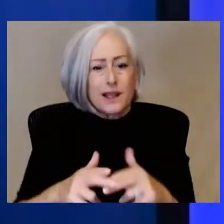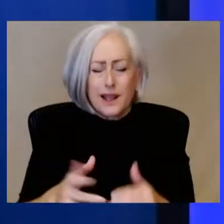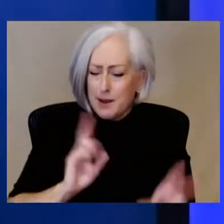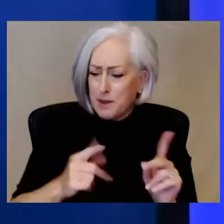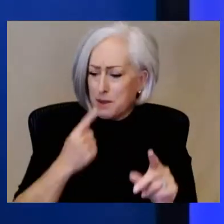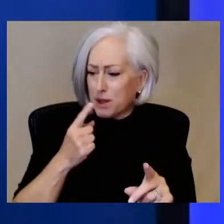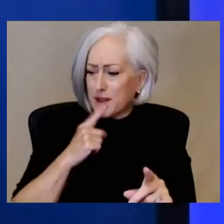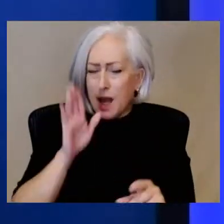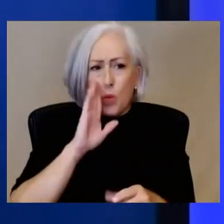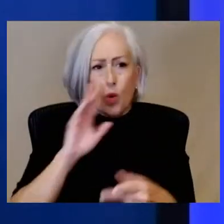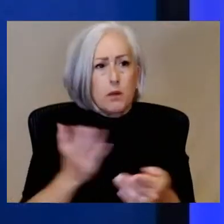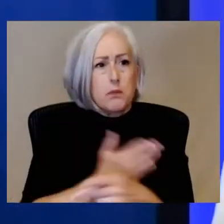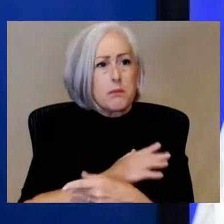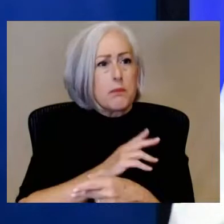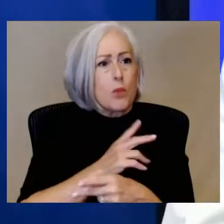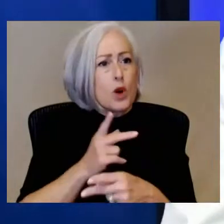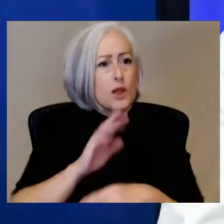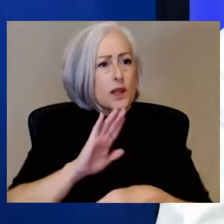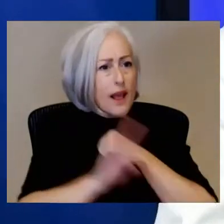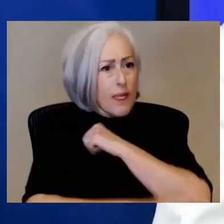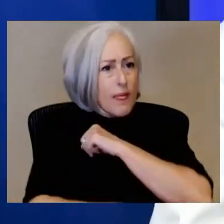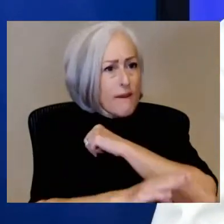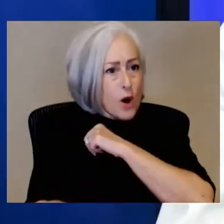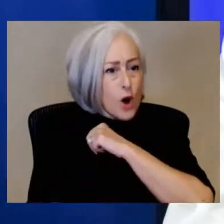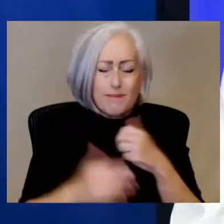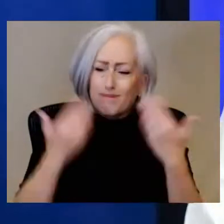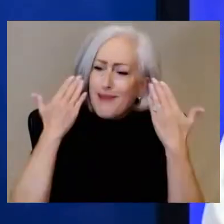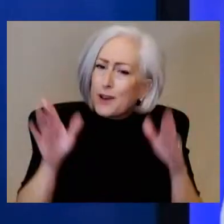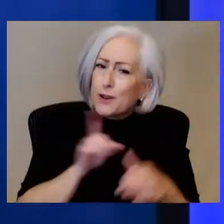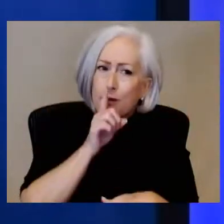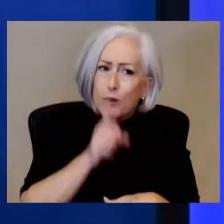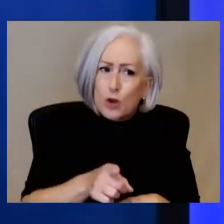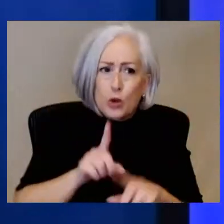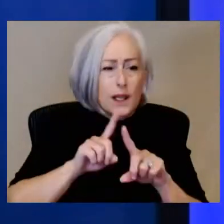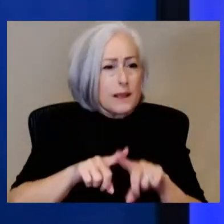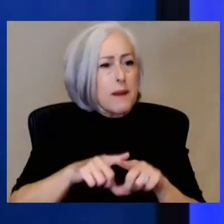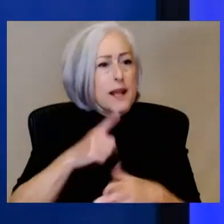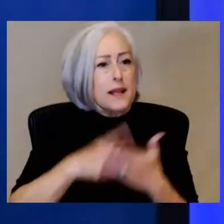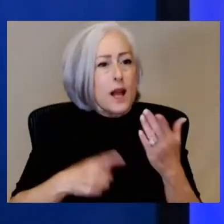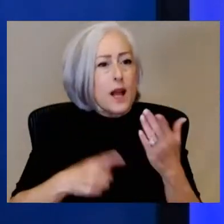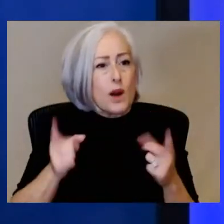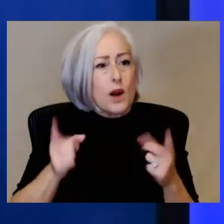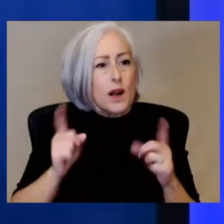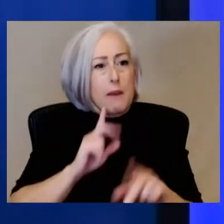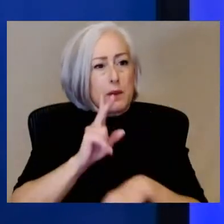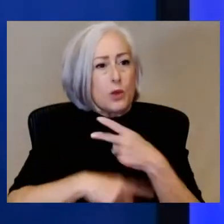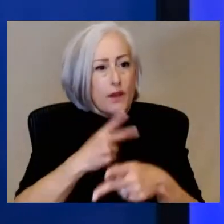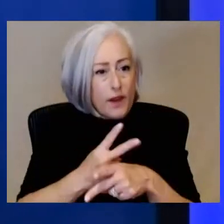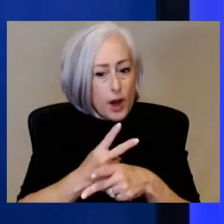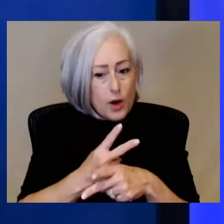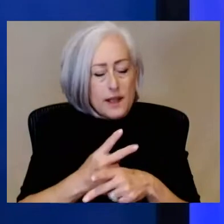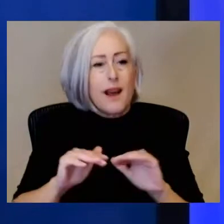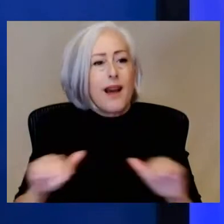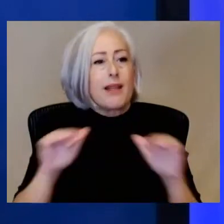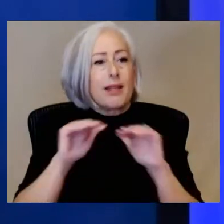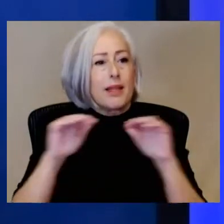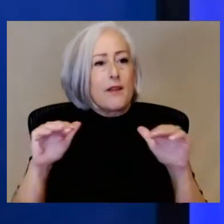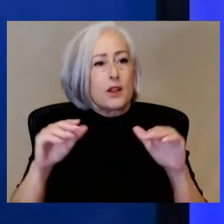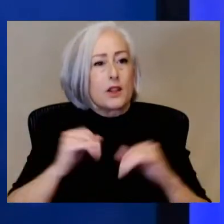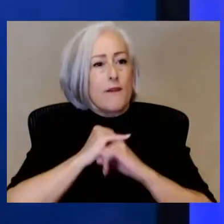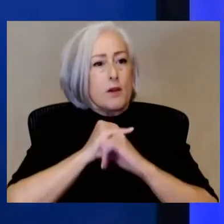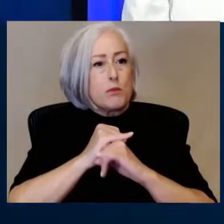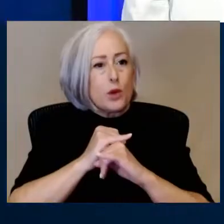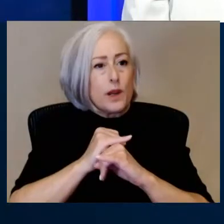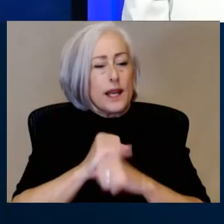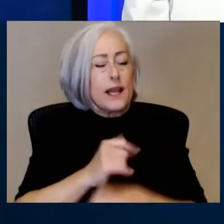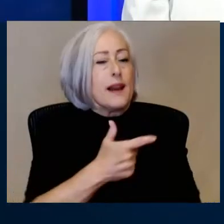depends entirely on what happens with the variants and the level of immunity and vaccination. So stay safe, get your